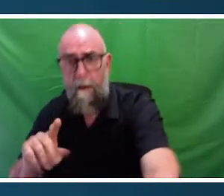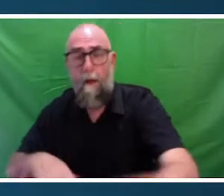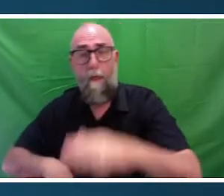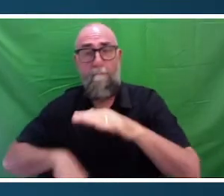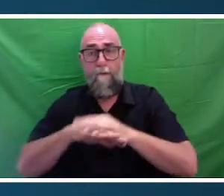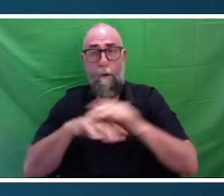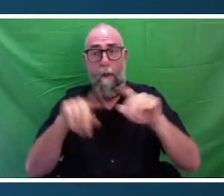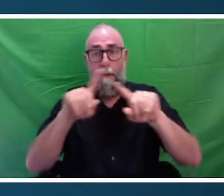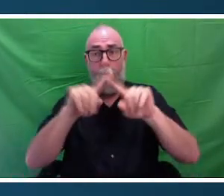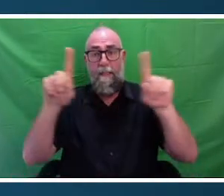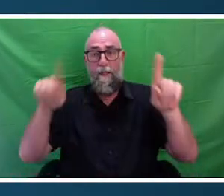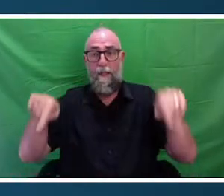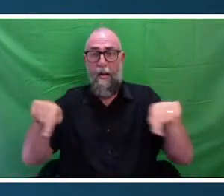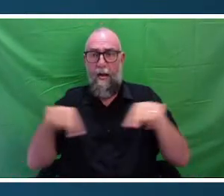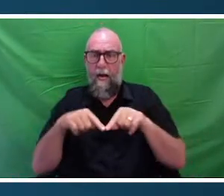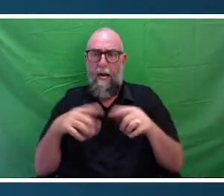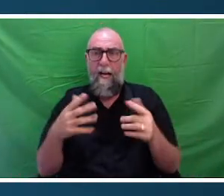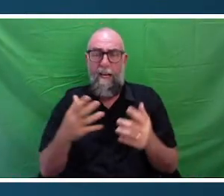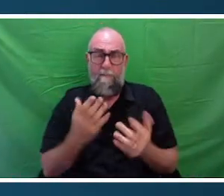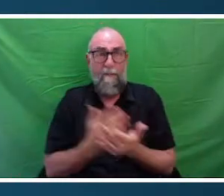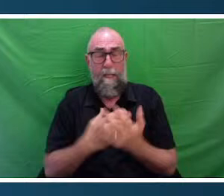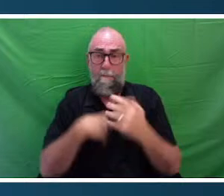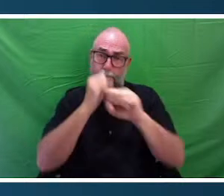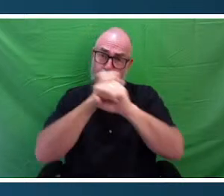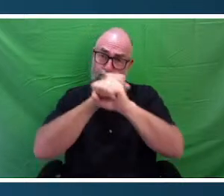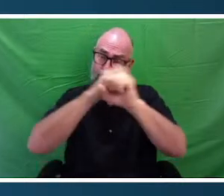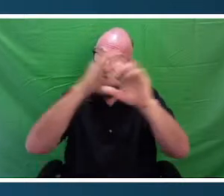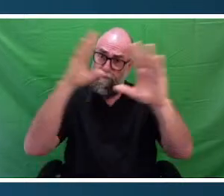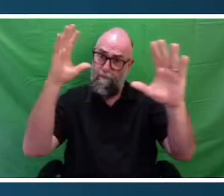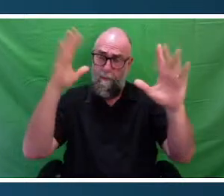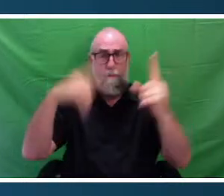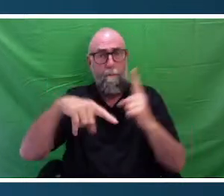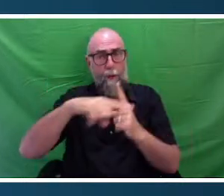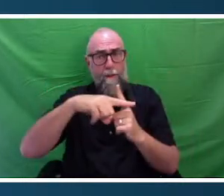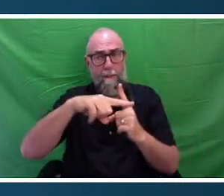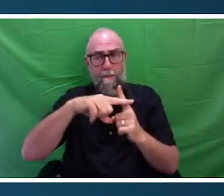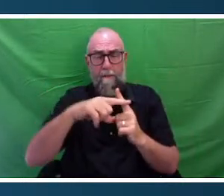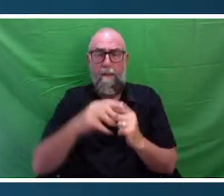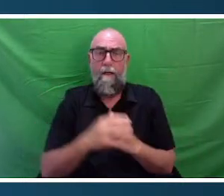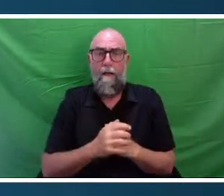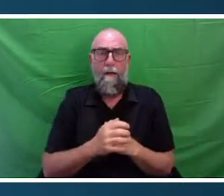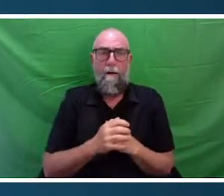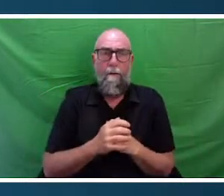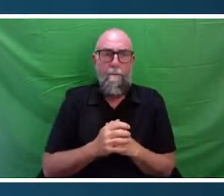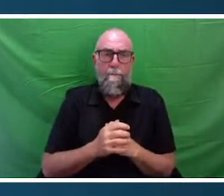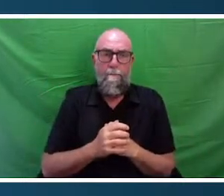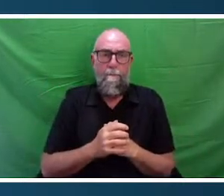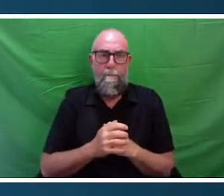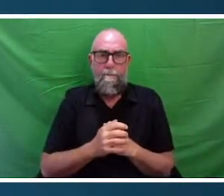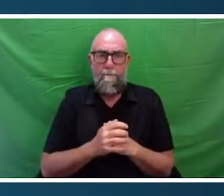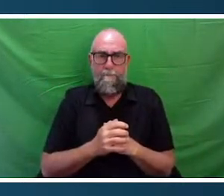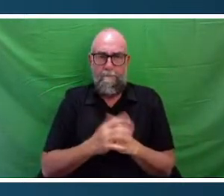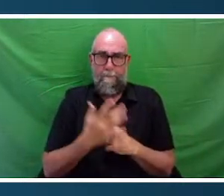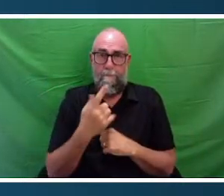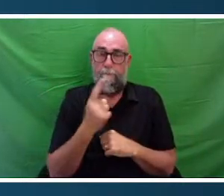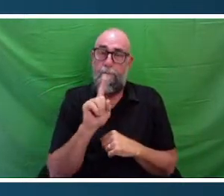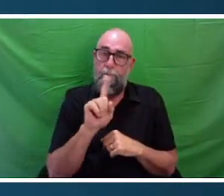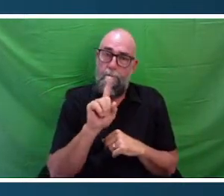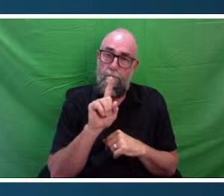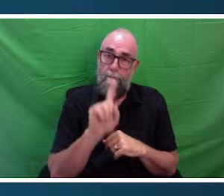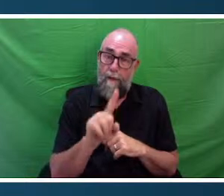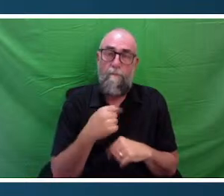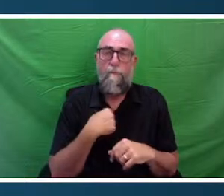I presented just now in all of those graphs, there is a minority, sometimes a considerable minority, who are not happy, who